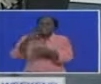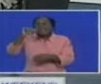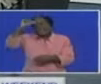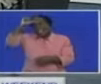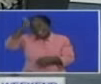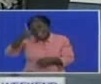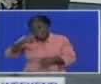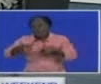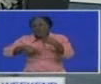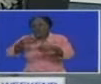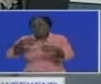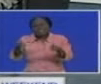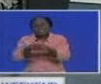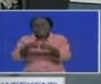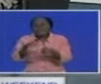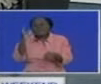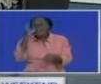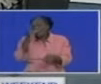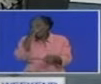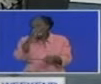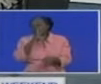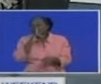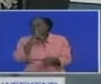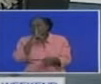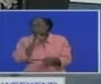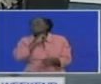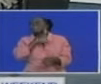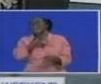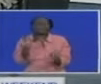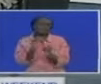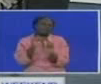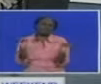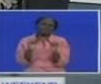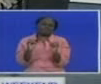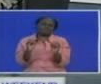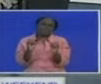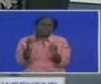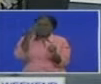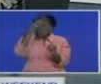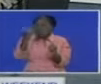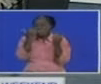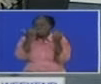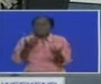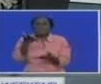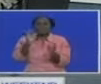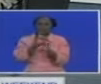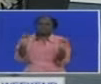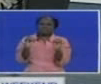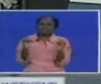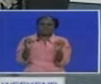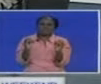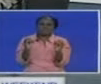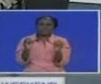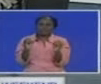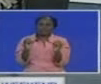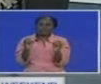we continue that way. We don't have to declare enemies, because we don't need them. We don't need the enemies. Yeah,